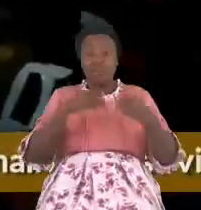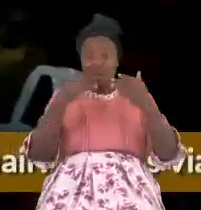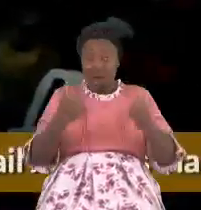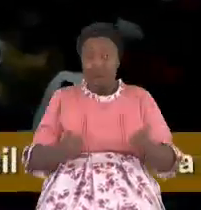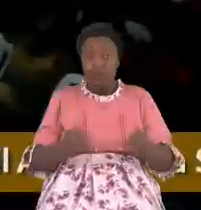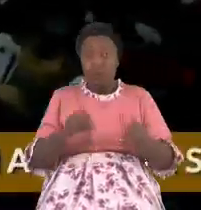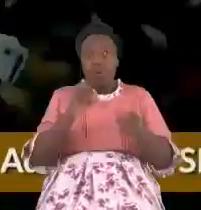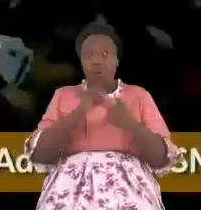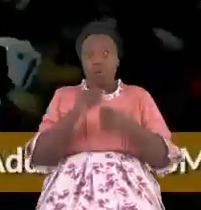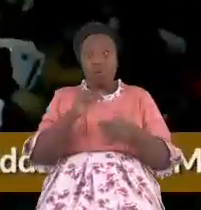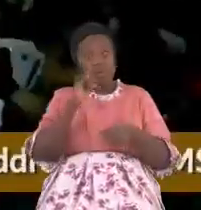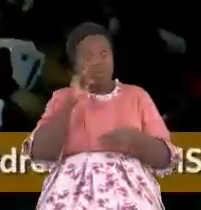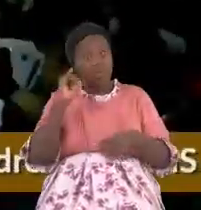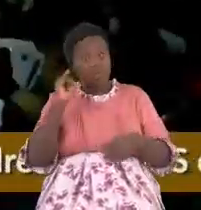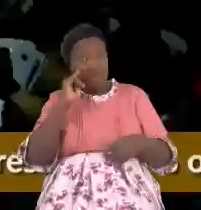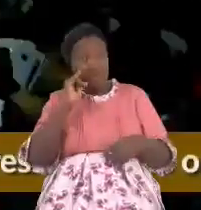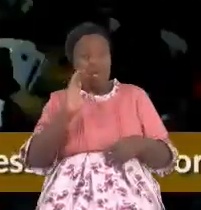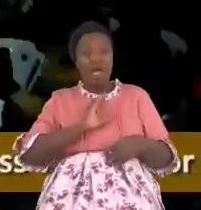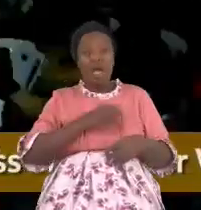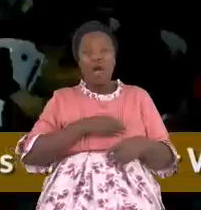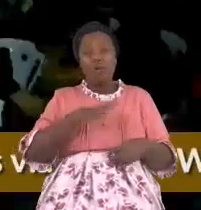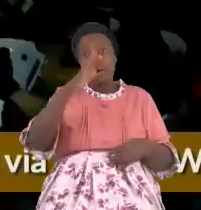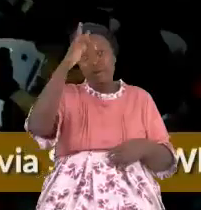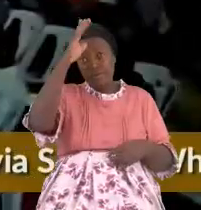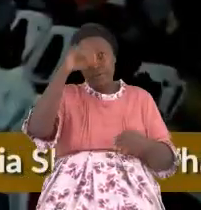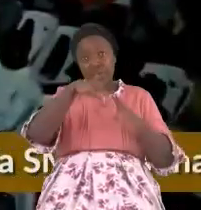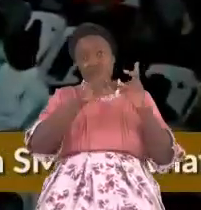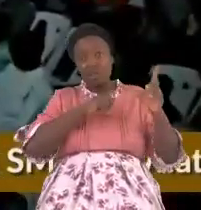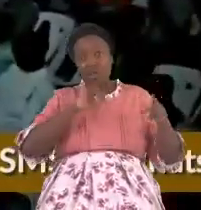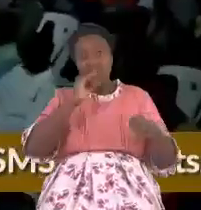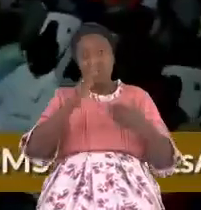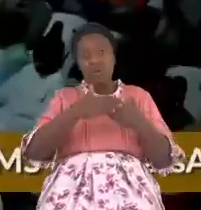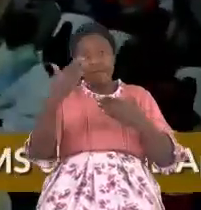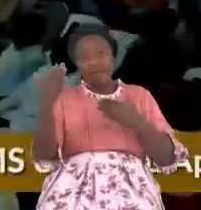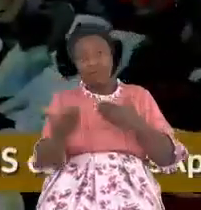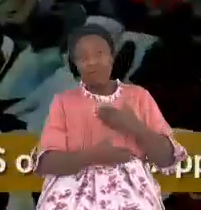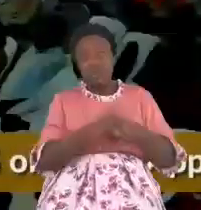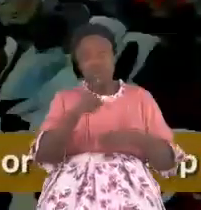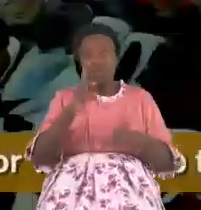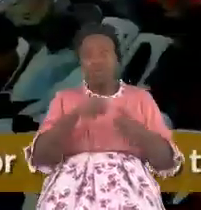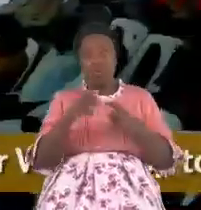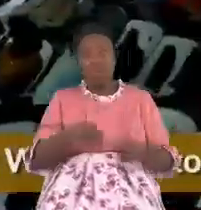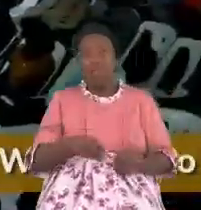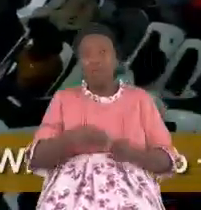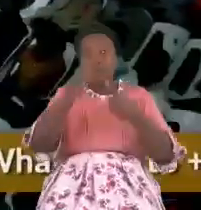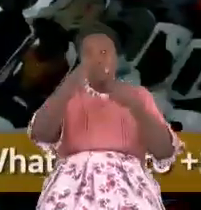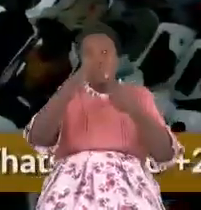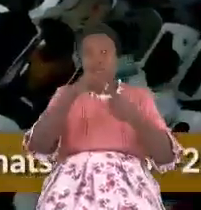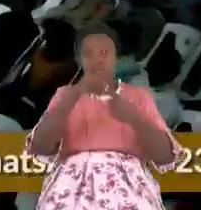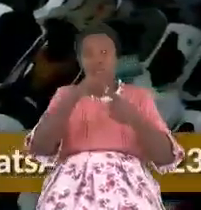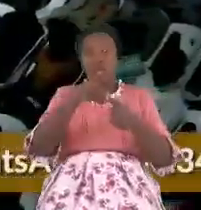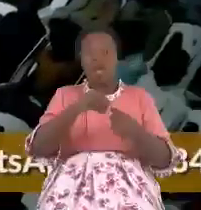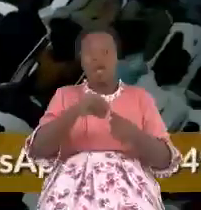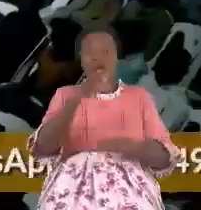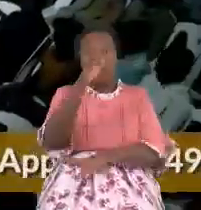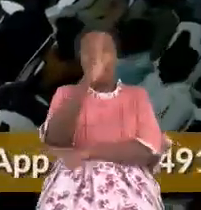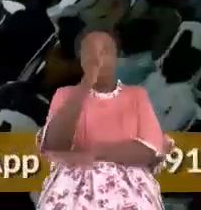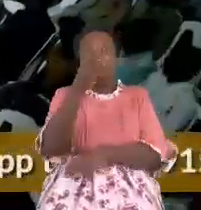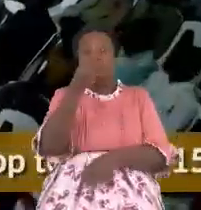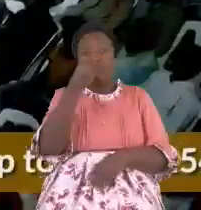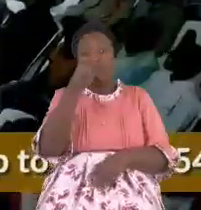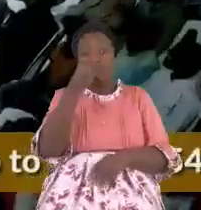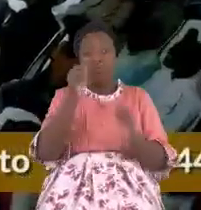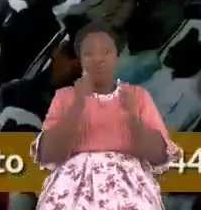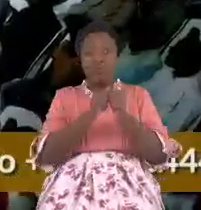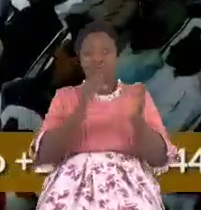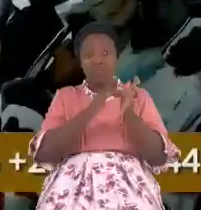our father in the lord is inviting you to a special lunch hour with jesus christ by 3